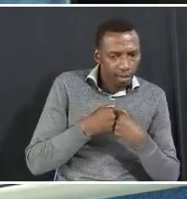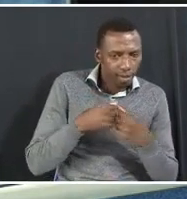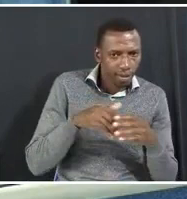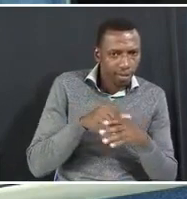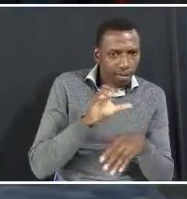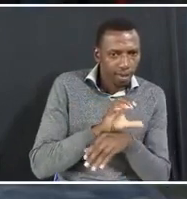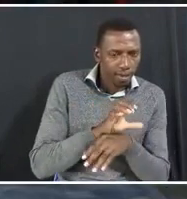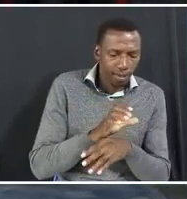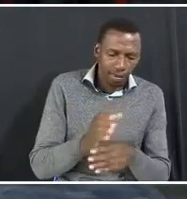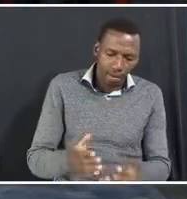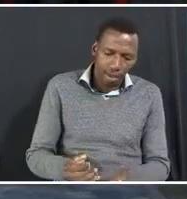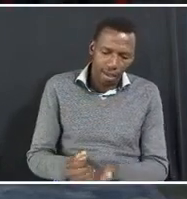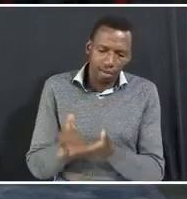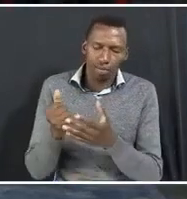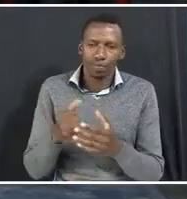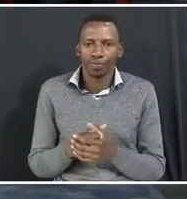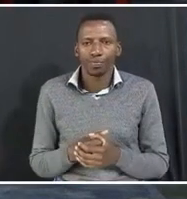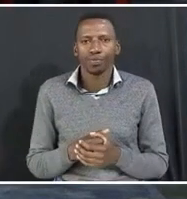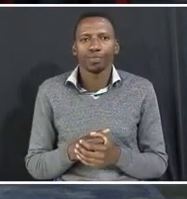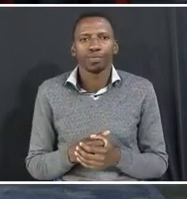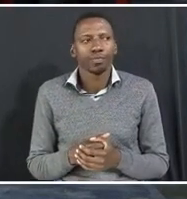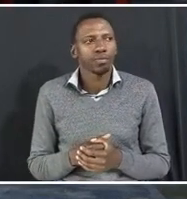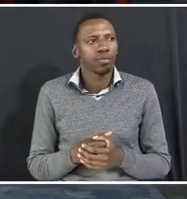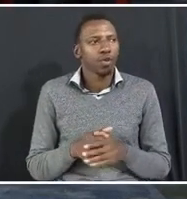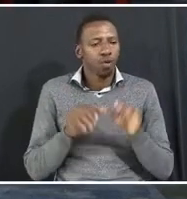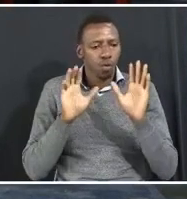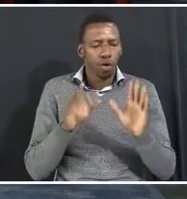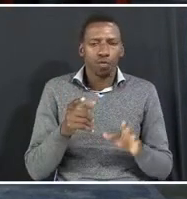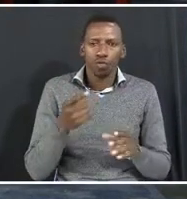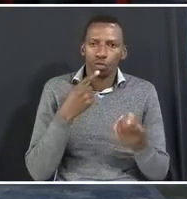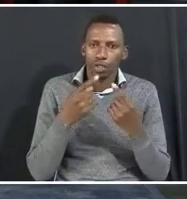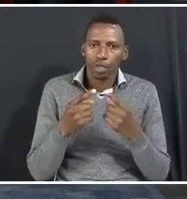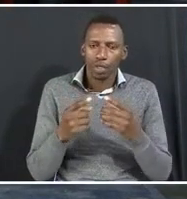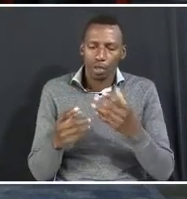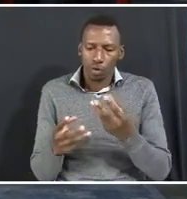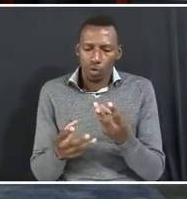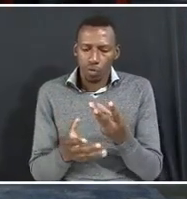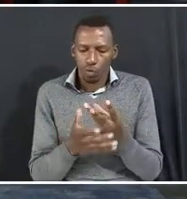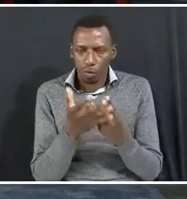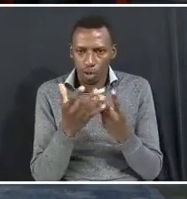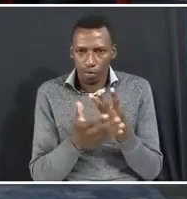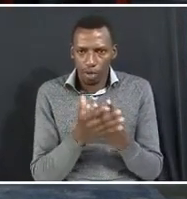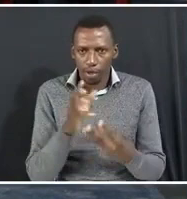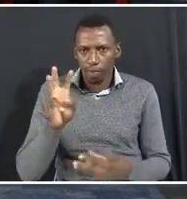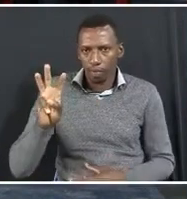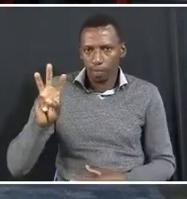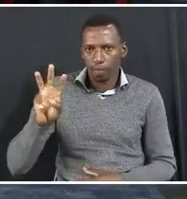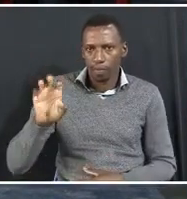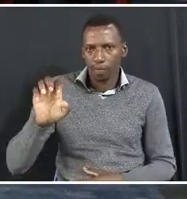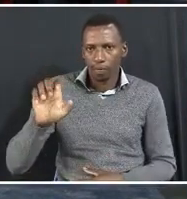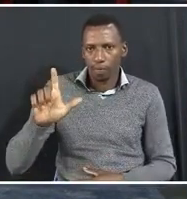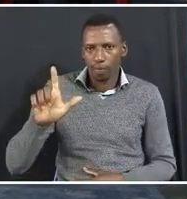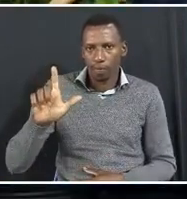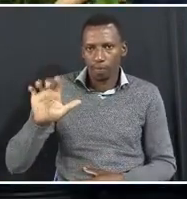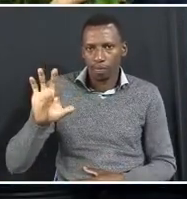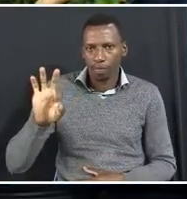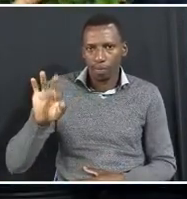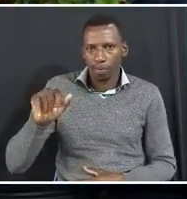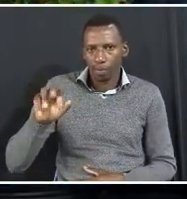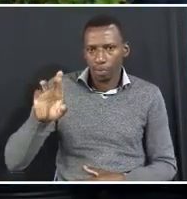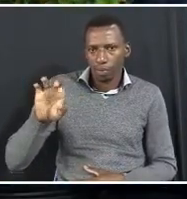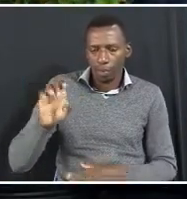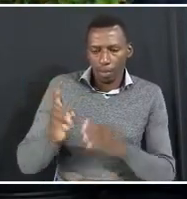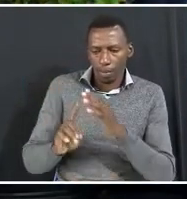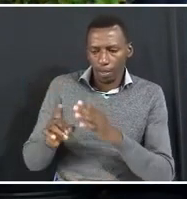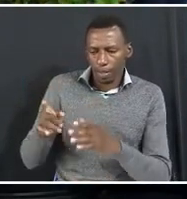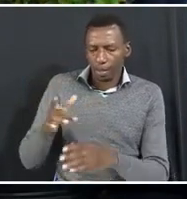Wonderful. You mentioned that the welfare ministry is a ministry of empathy all the way to the home. Now,